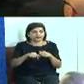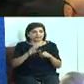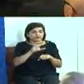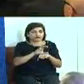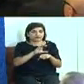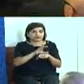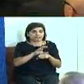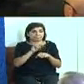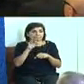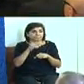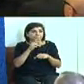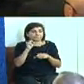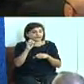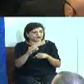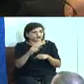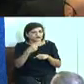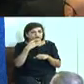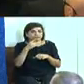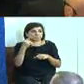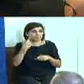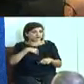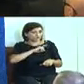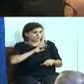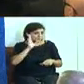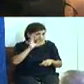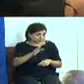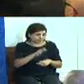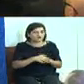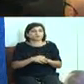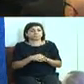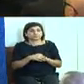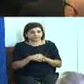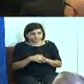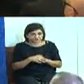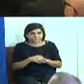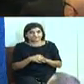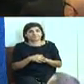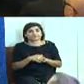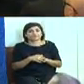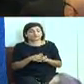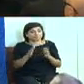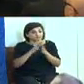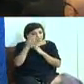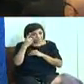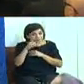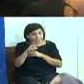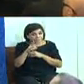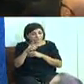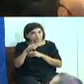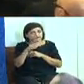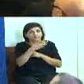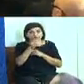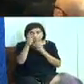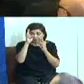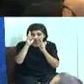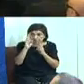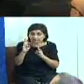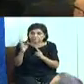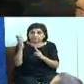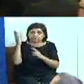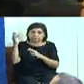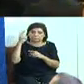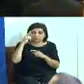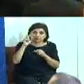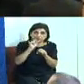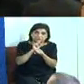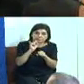say, we will. We will. Will you pray for him and honor him for his work's